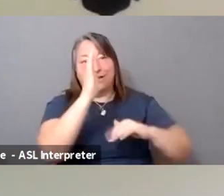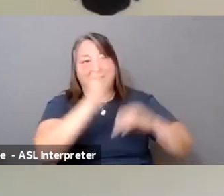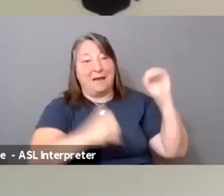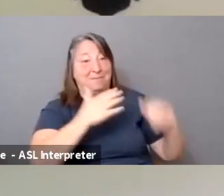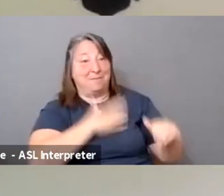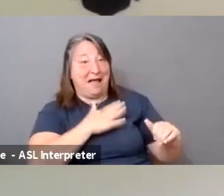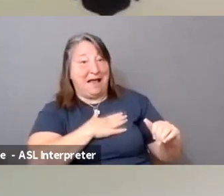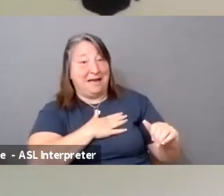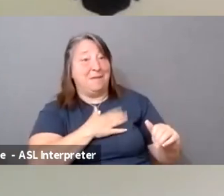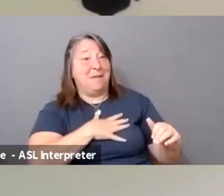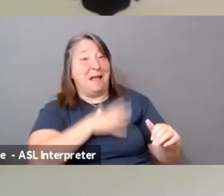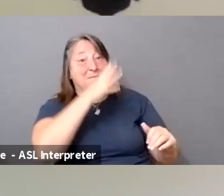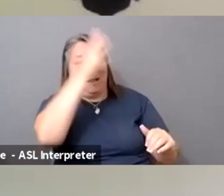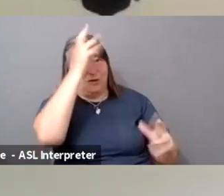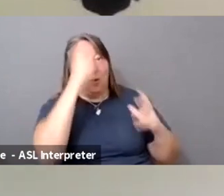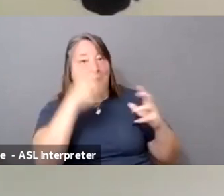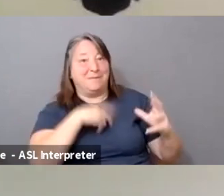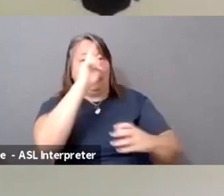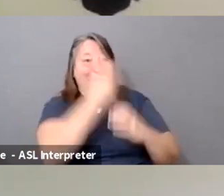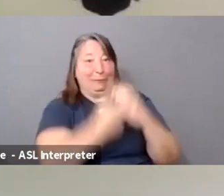me in their culture.